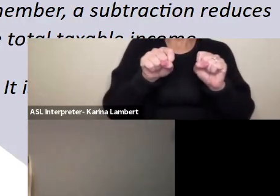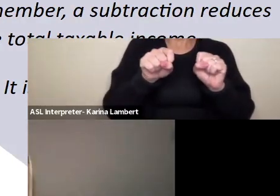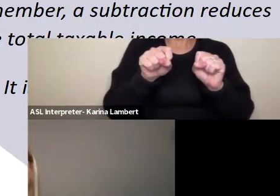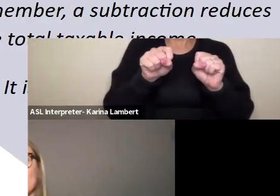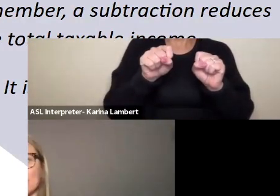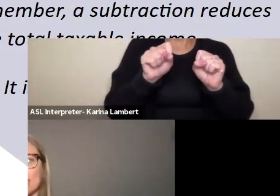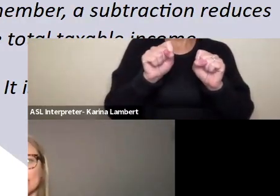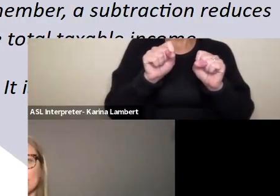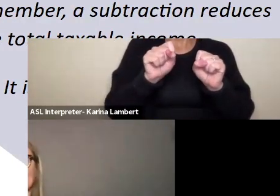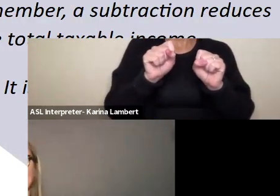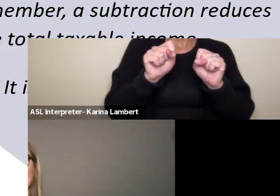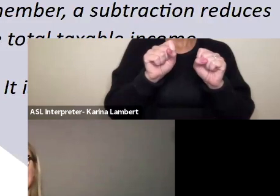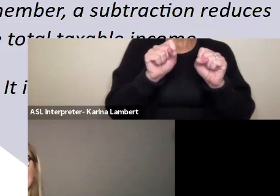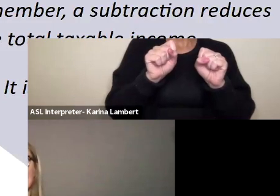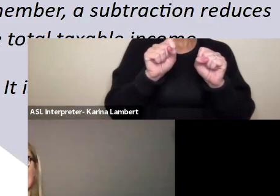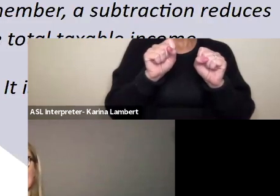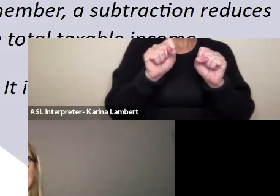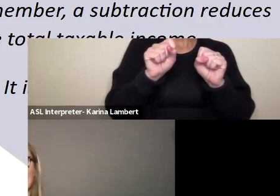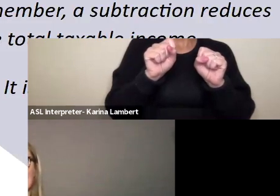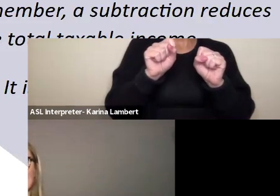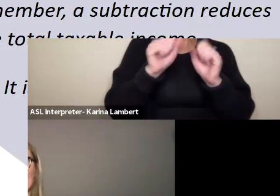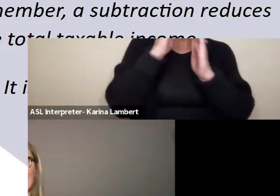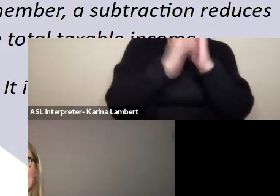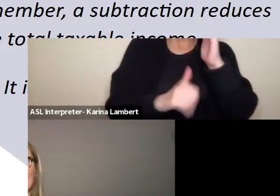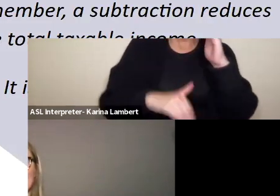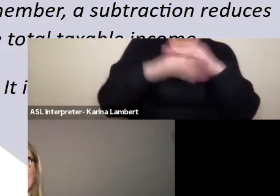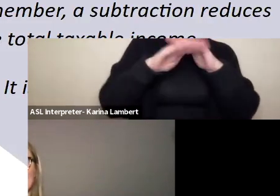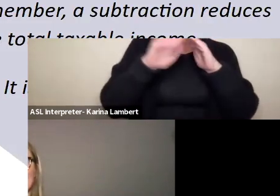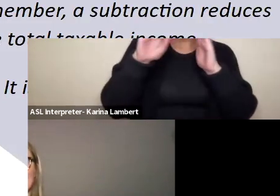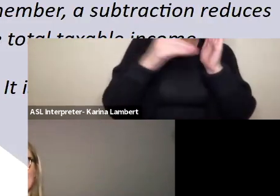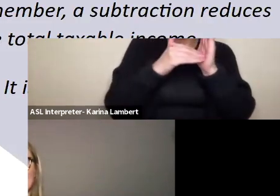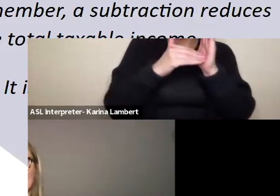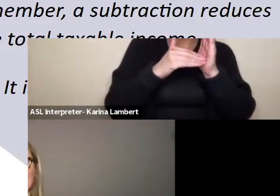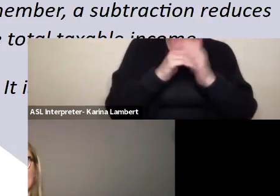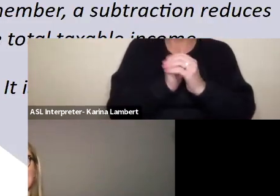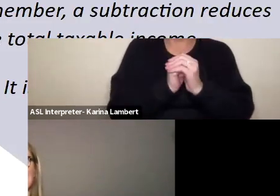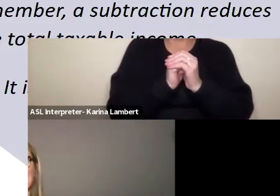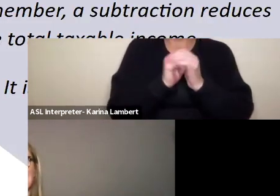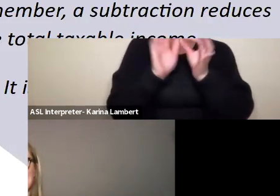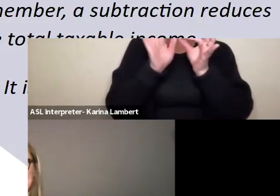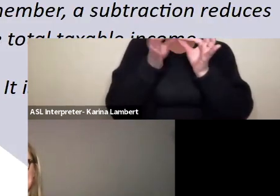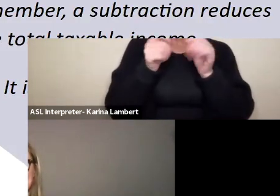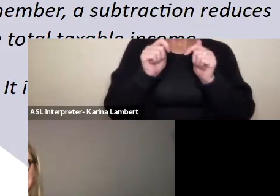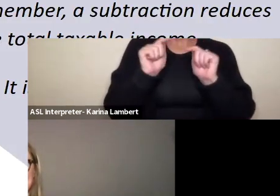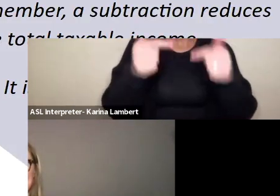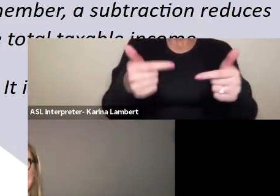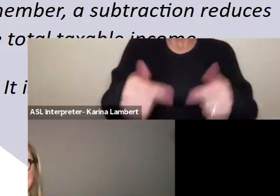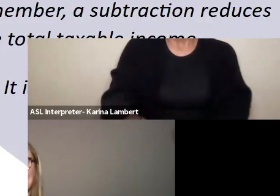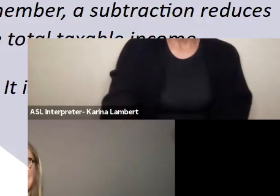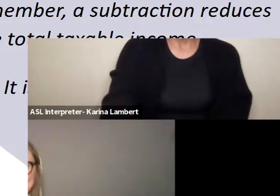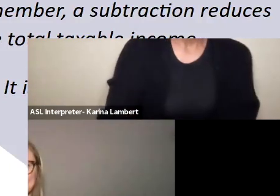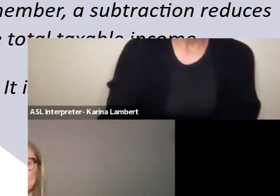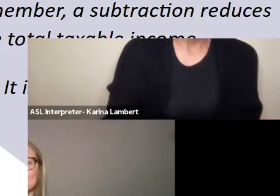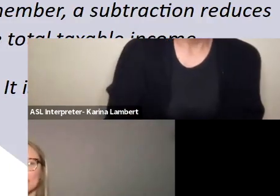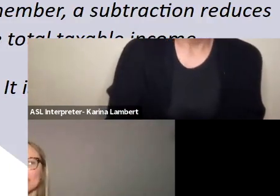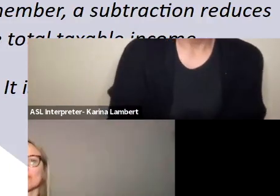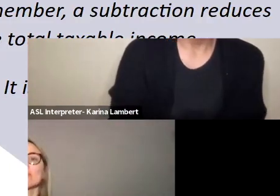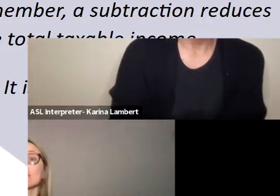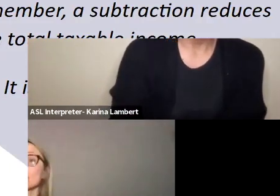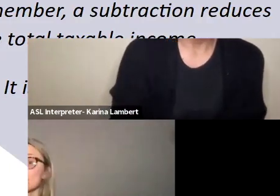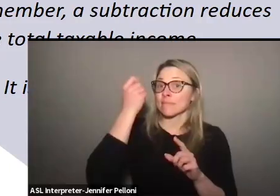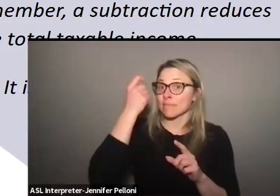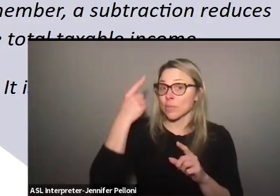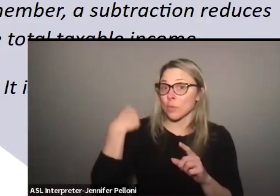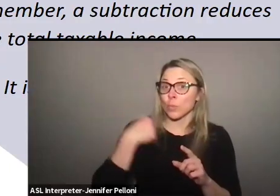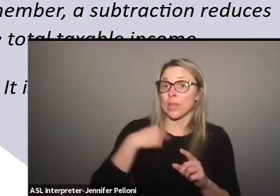Okay, can you talk about restrictions or processes when moving out of state? So since ABLE legislation is federal and we have 47